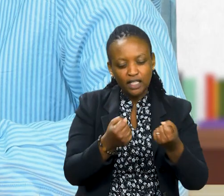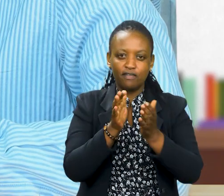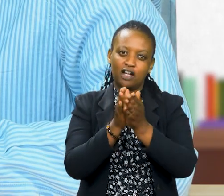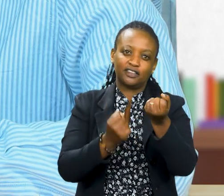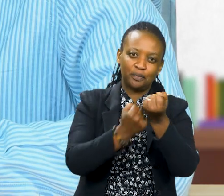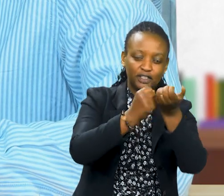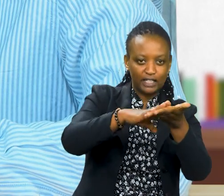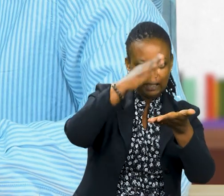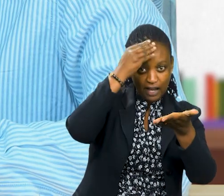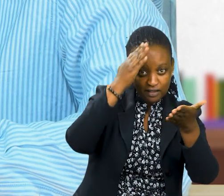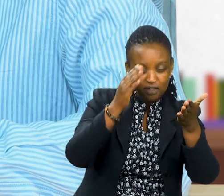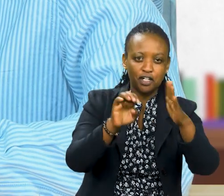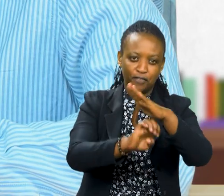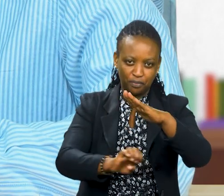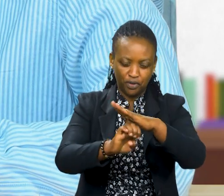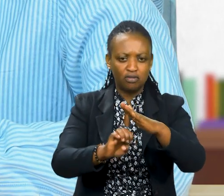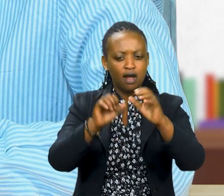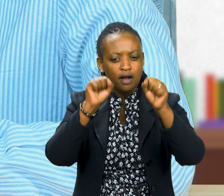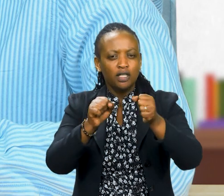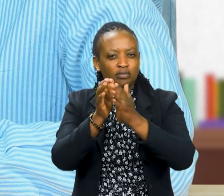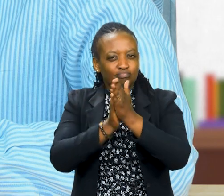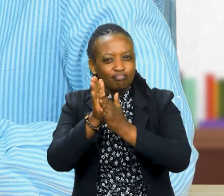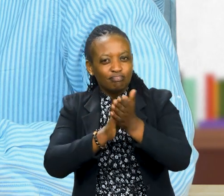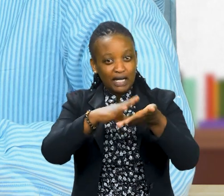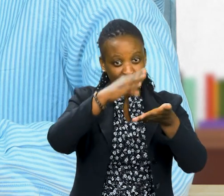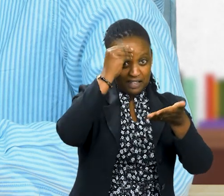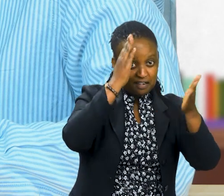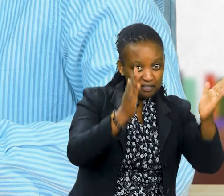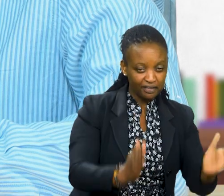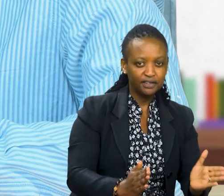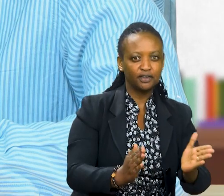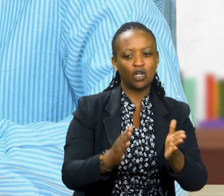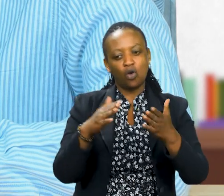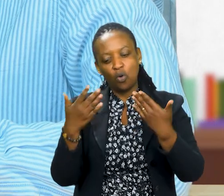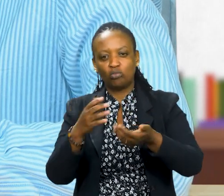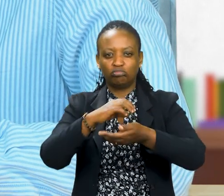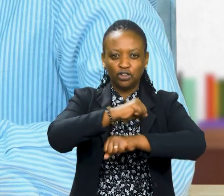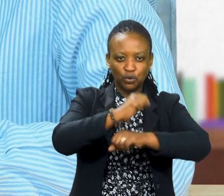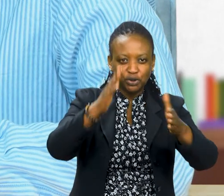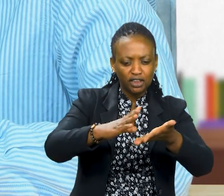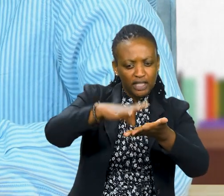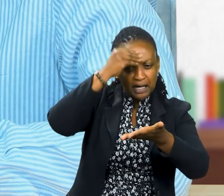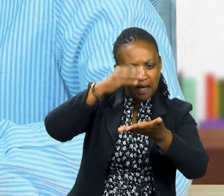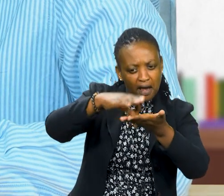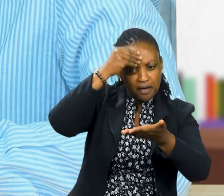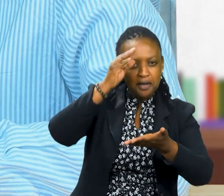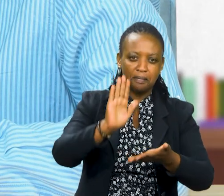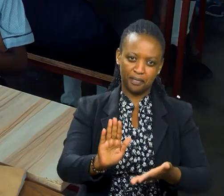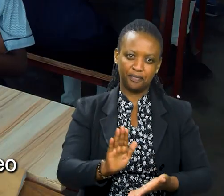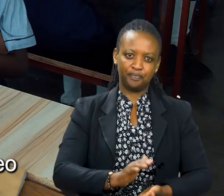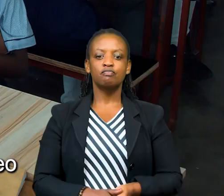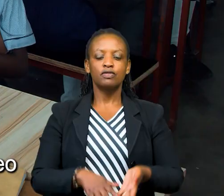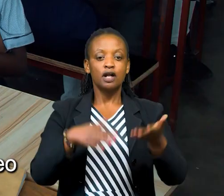creating safe and supportive learning environment, which is going to motivate these learners or students to